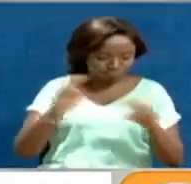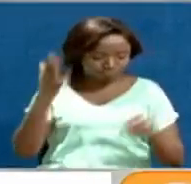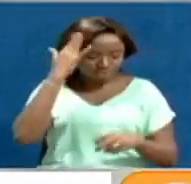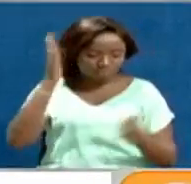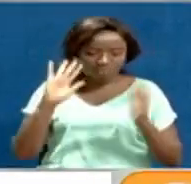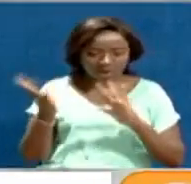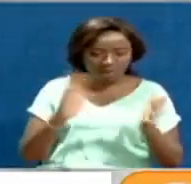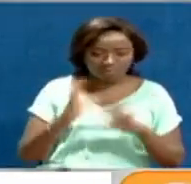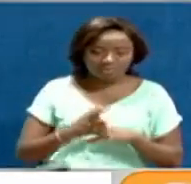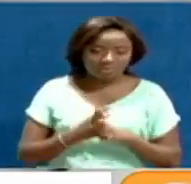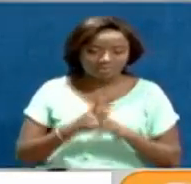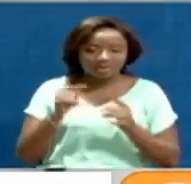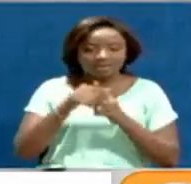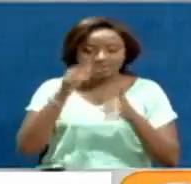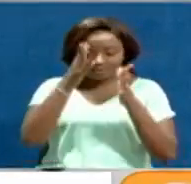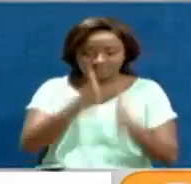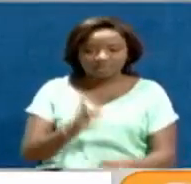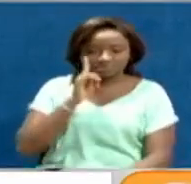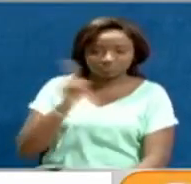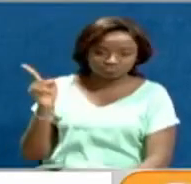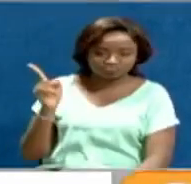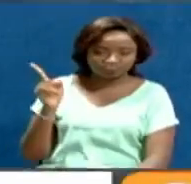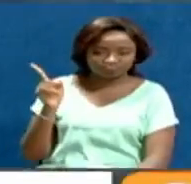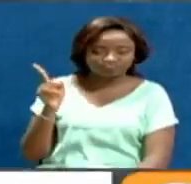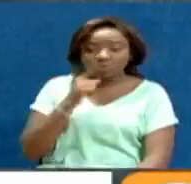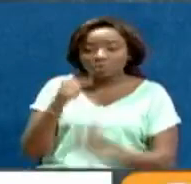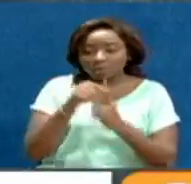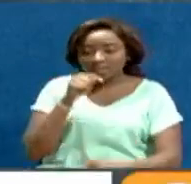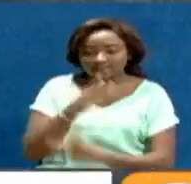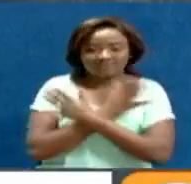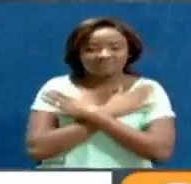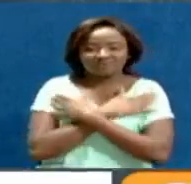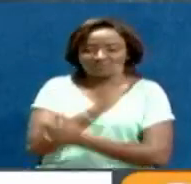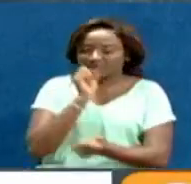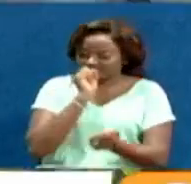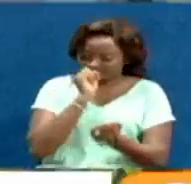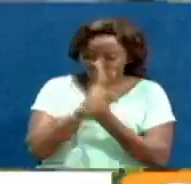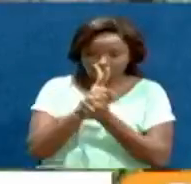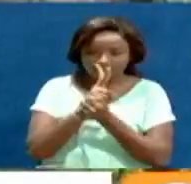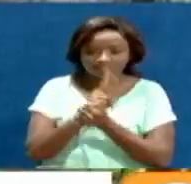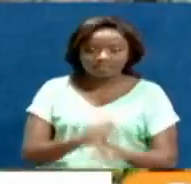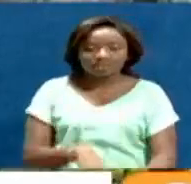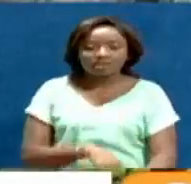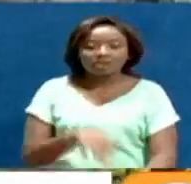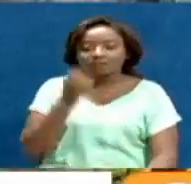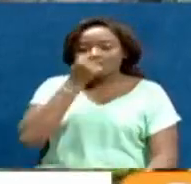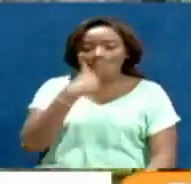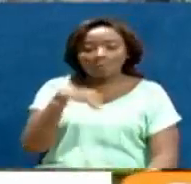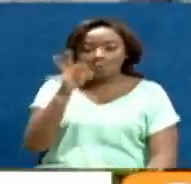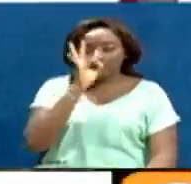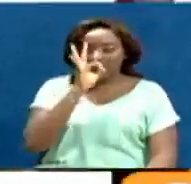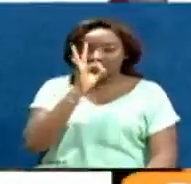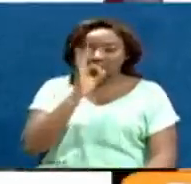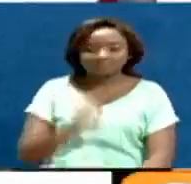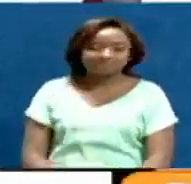mysterious murder of Zacharia Makuto, allegedly by his best friend, a 34-year-old police constable, Edgar